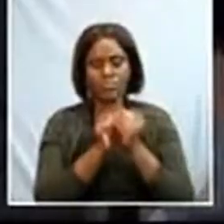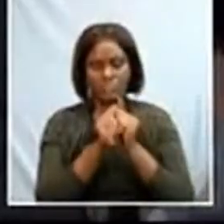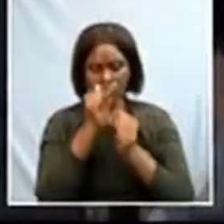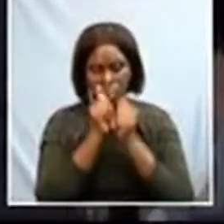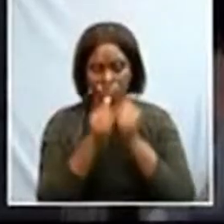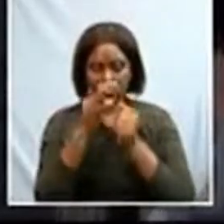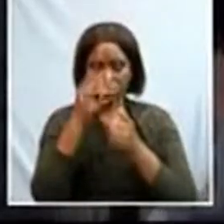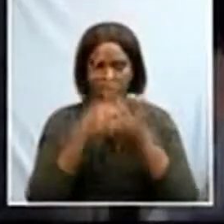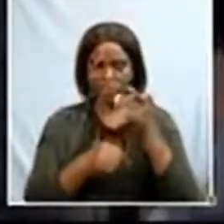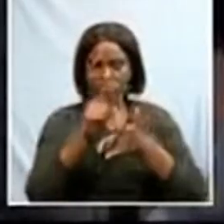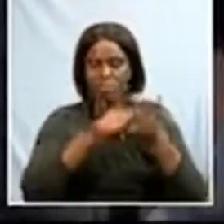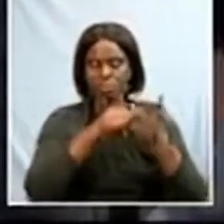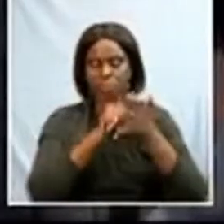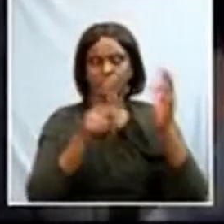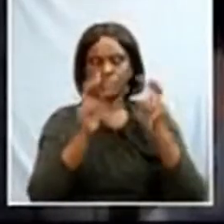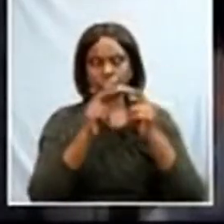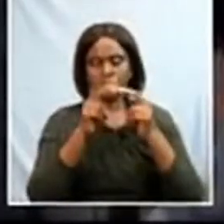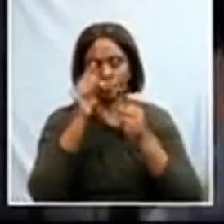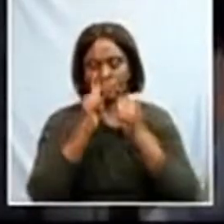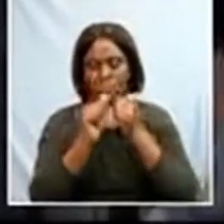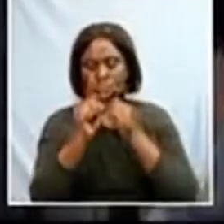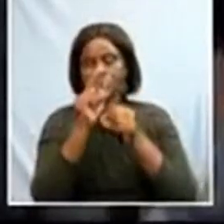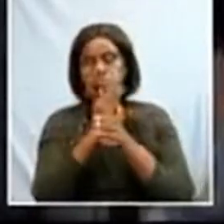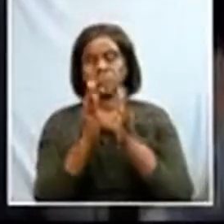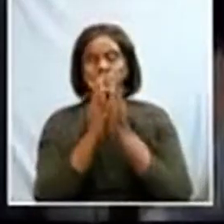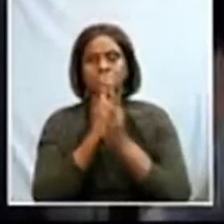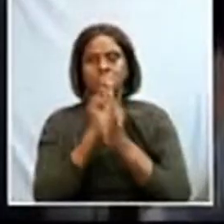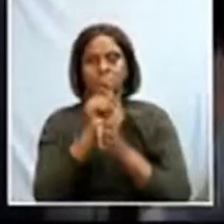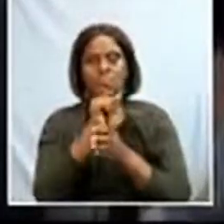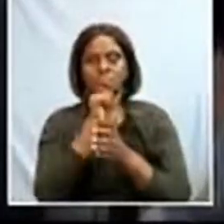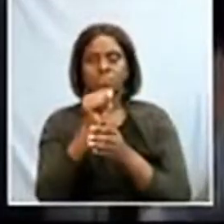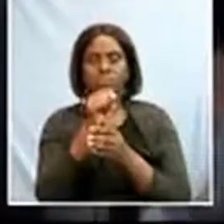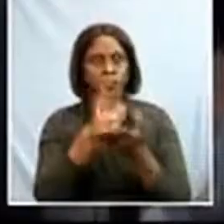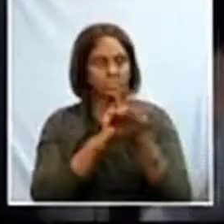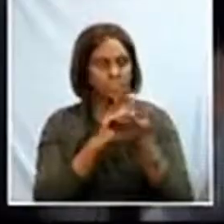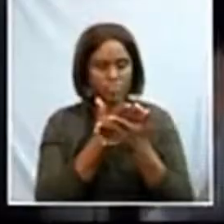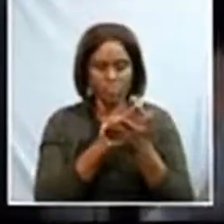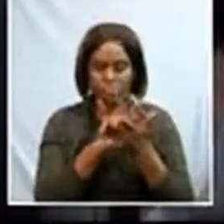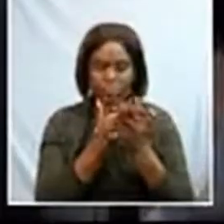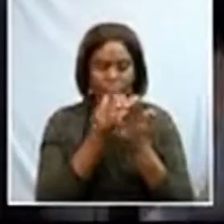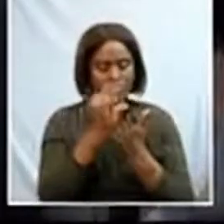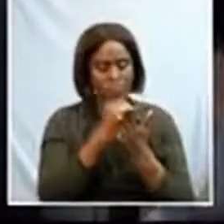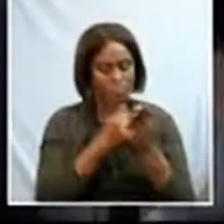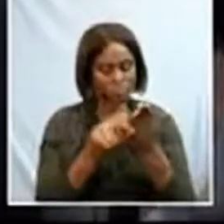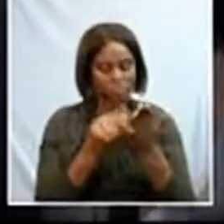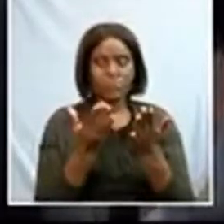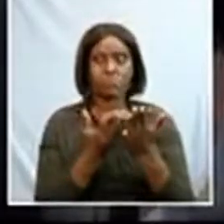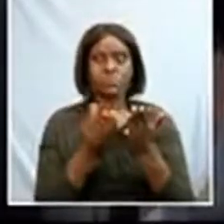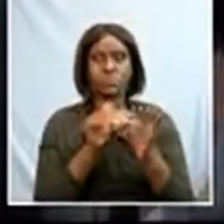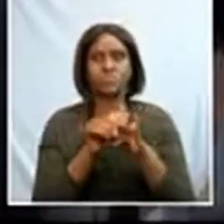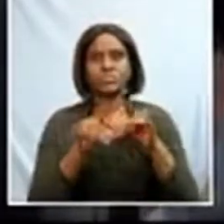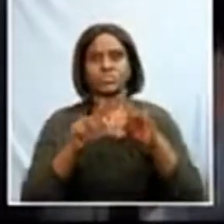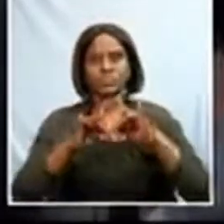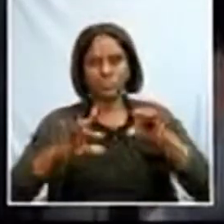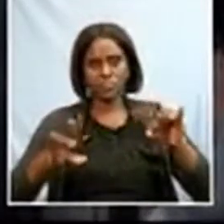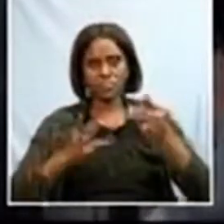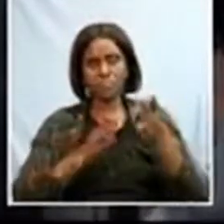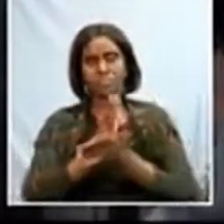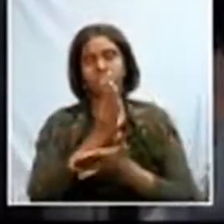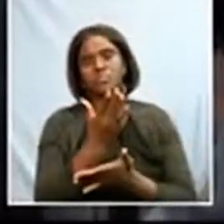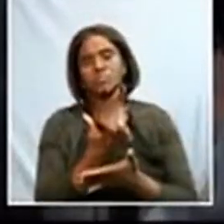to the termination of the contract because the contractor did not interpret the drawings on the ground